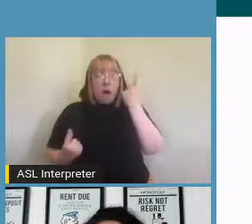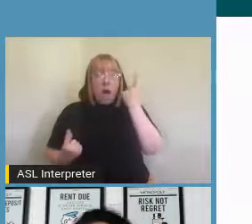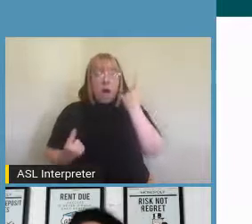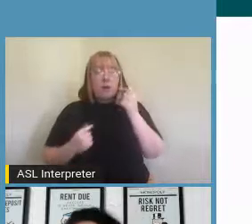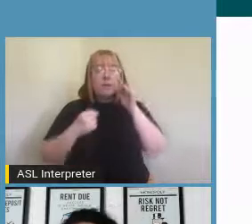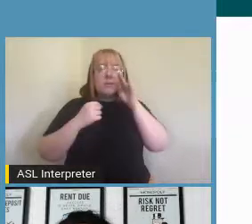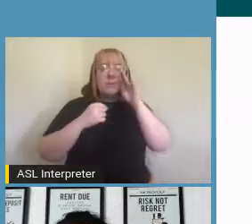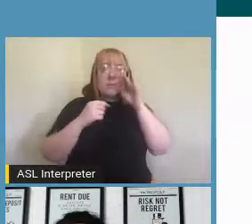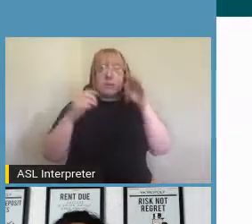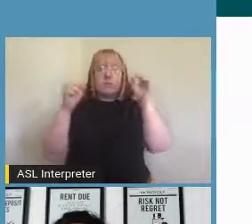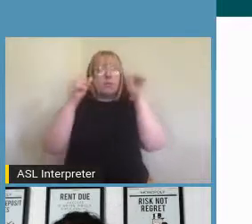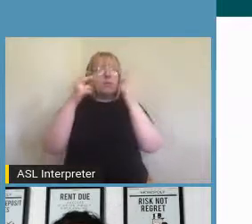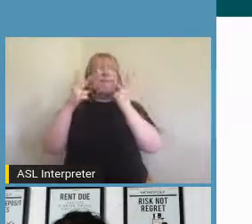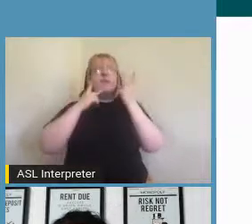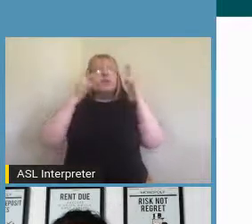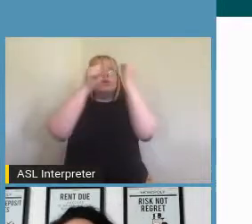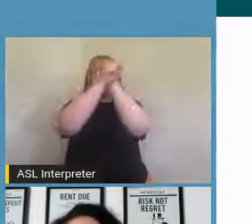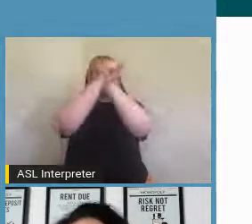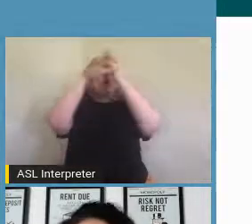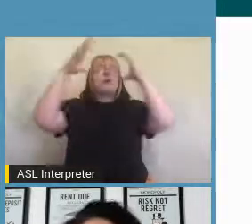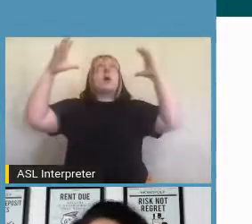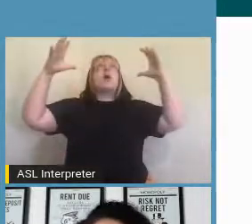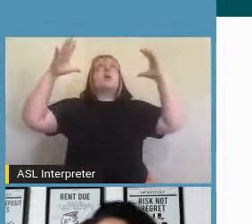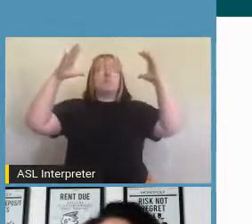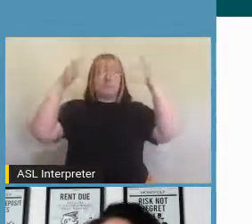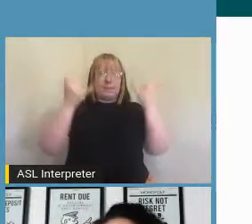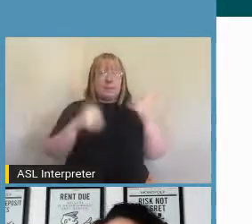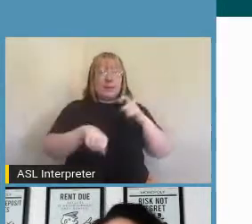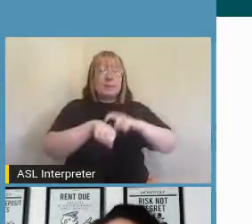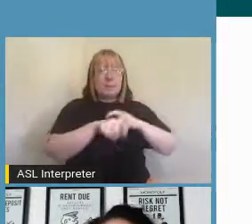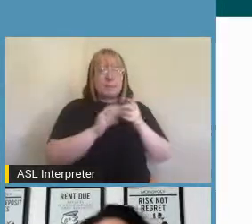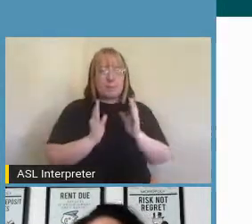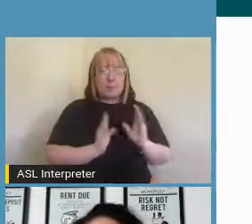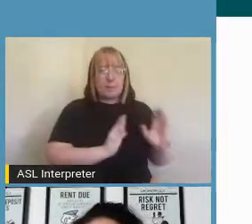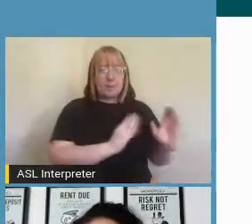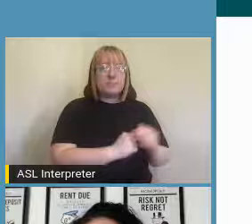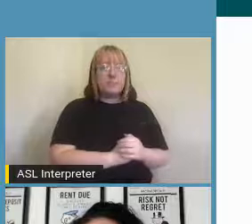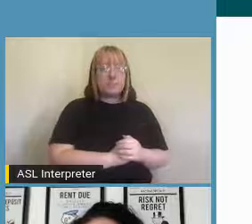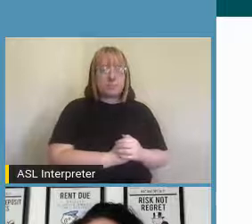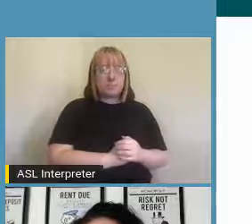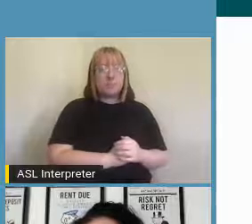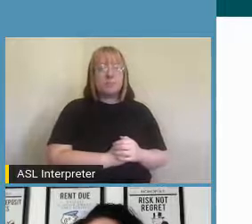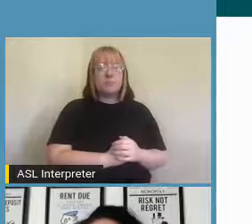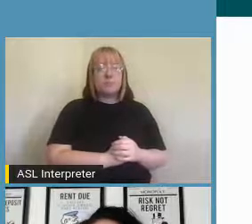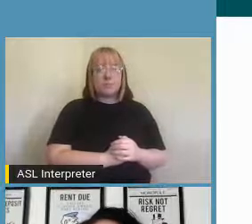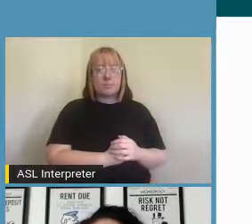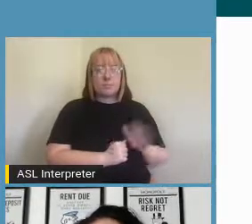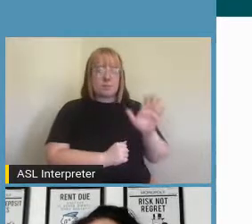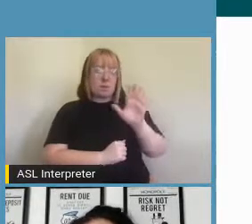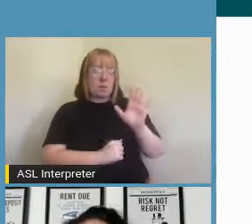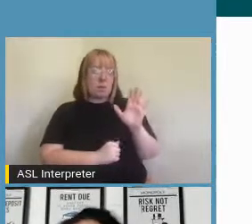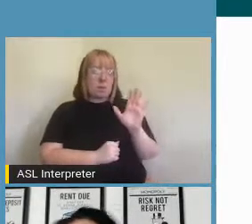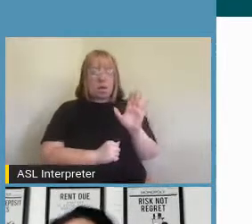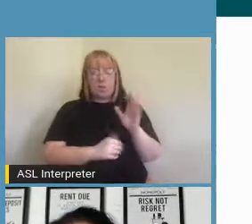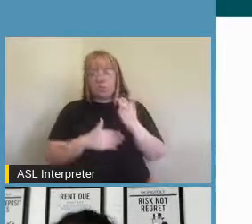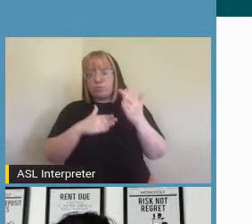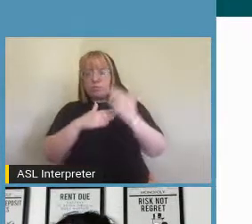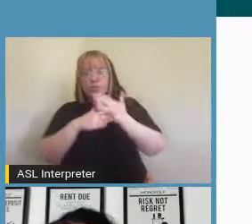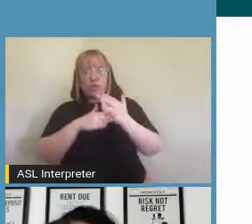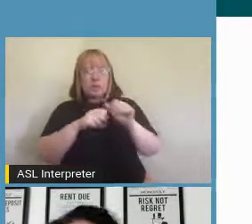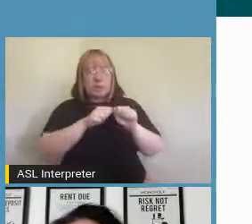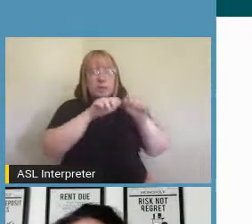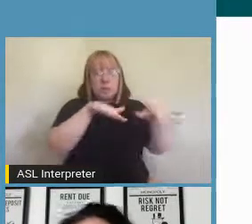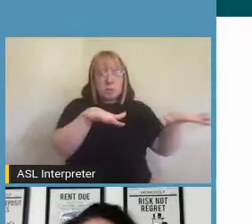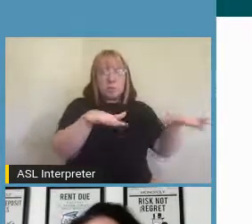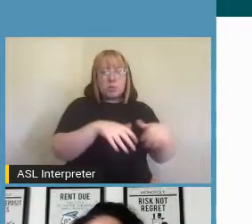And then, all right, let's get to planning it. So I'm going to share this around then. And then around a little bit around sharing and distribution. So the first